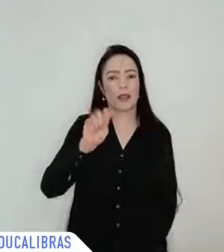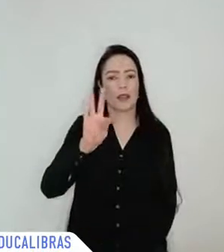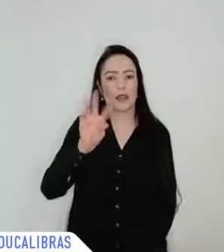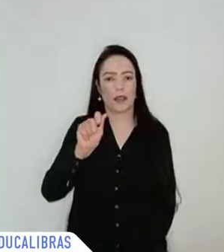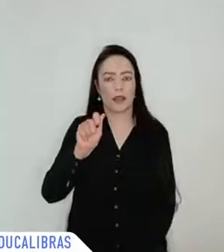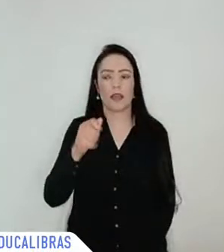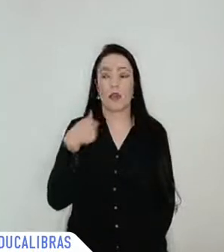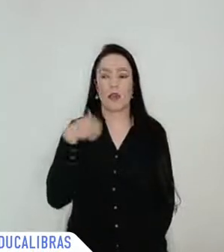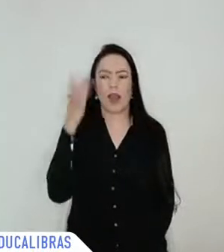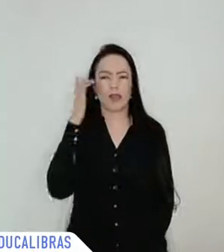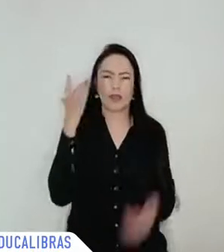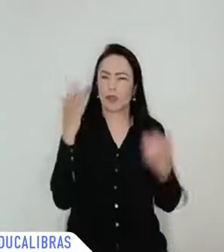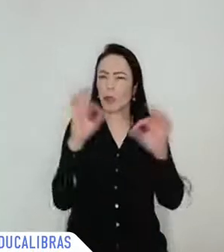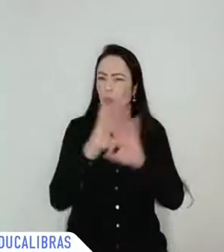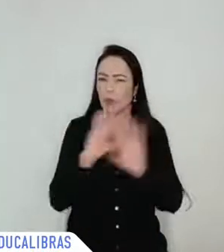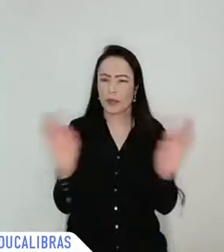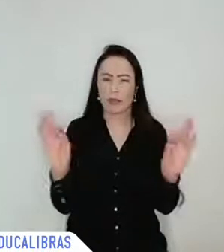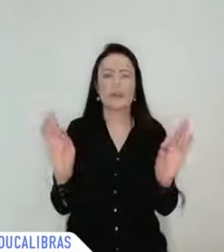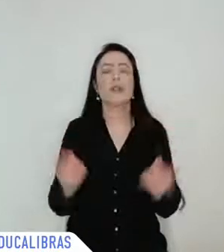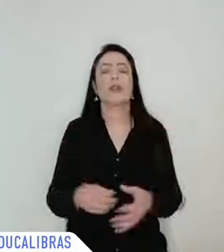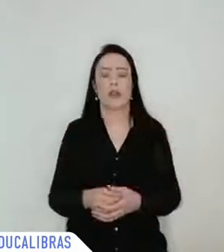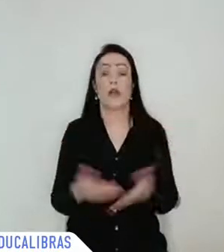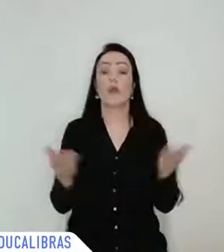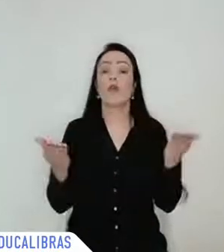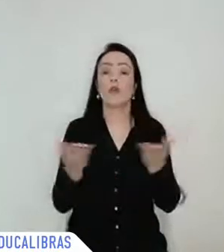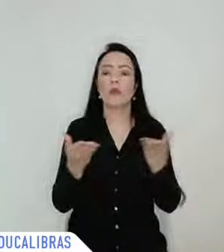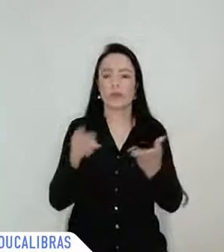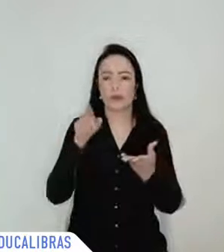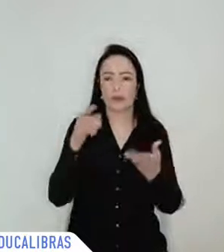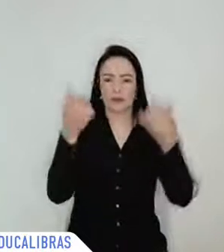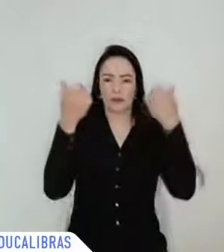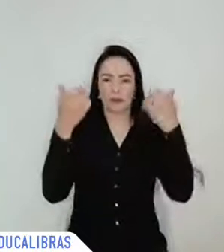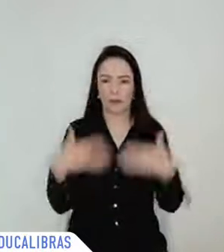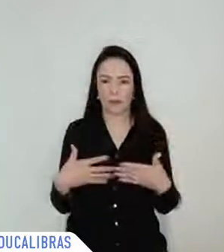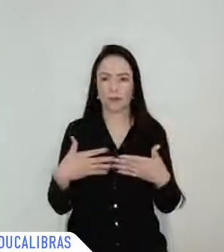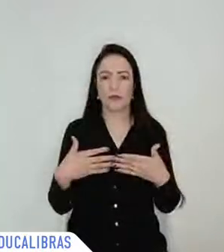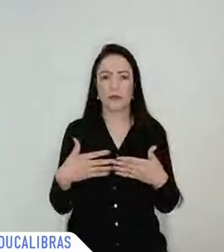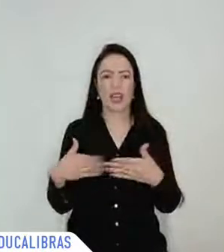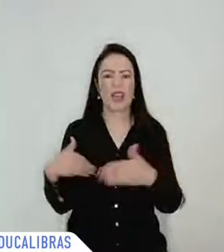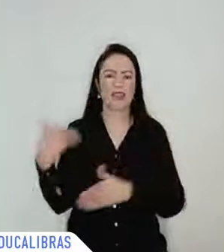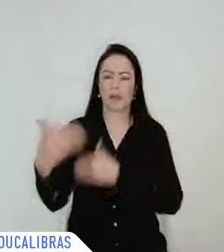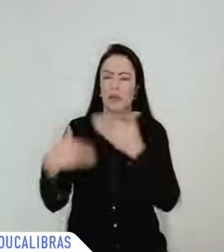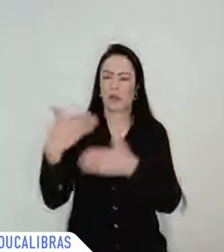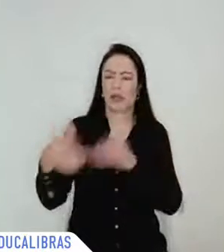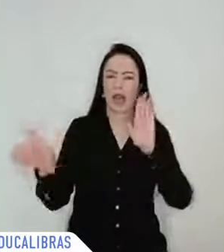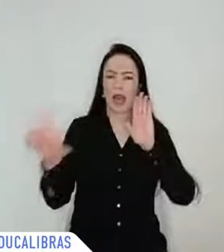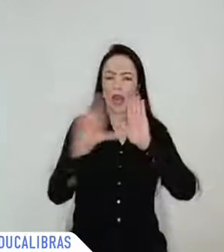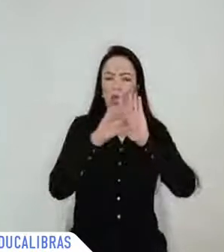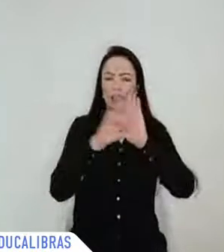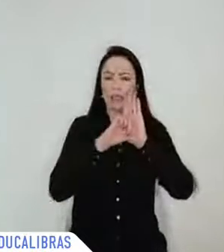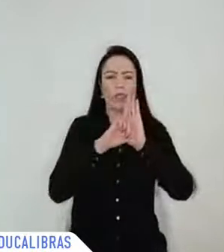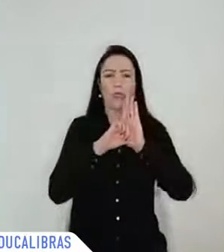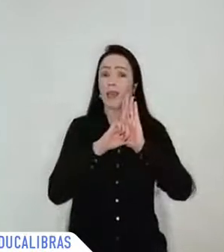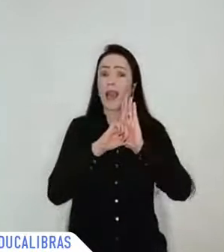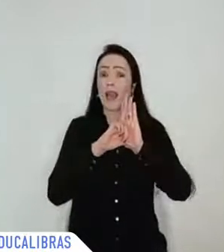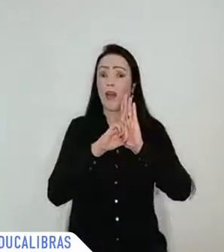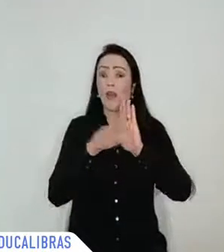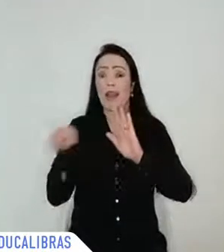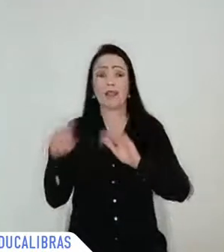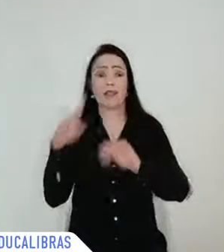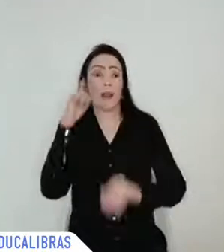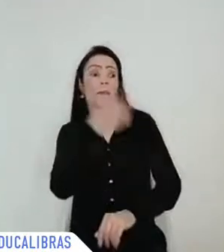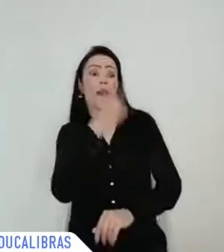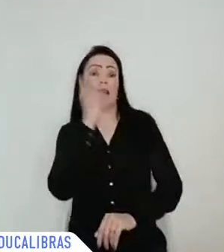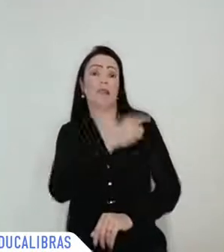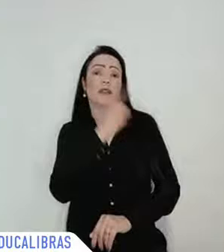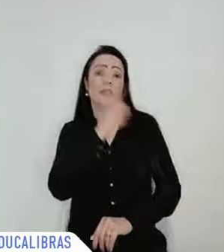in a fast pace. And Renata, one thing to you, something that I find that is terrible. They run over